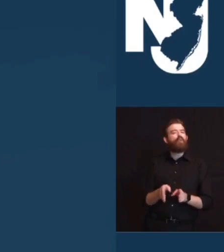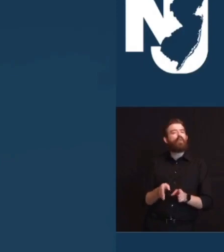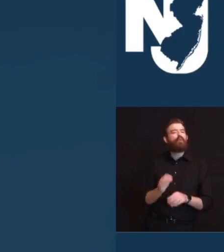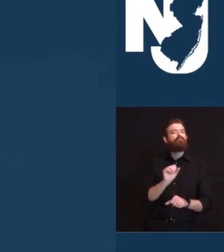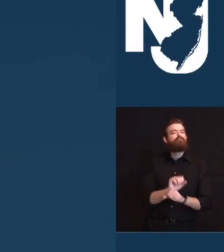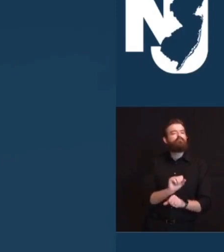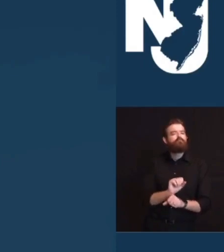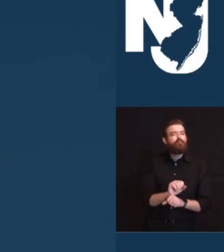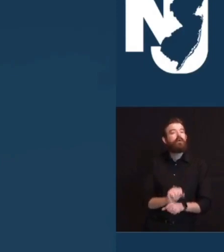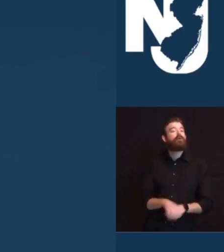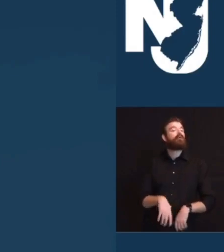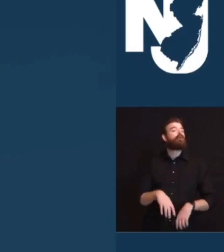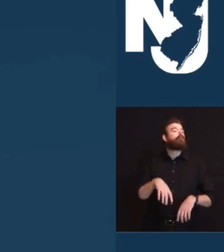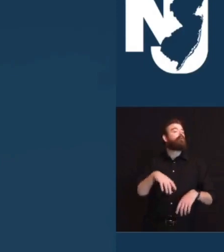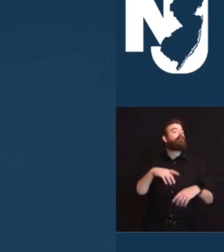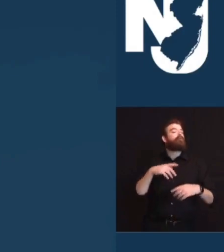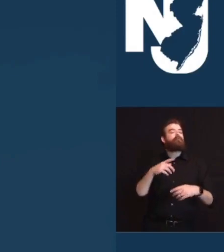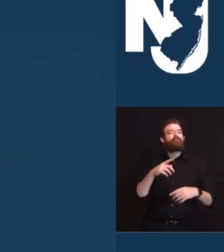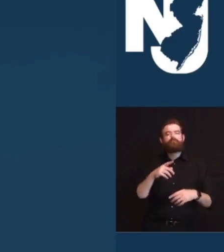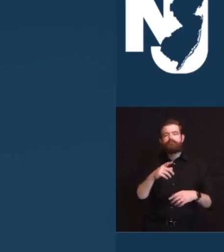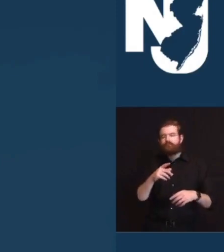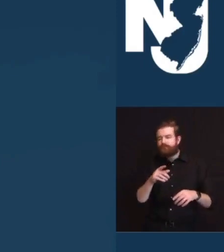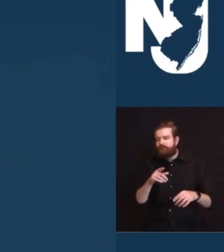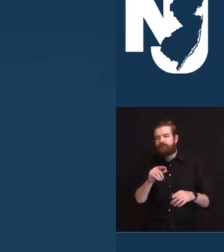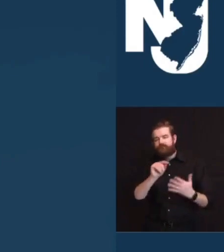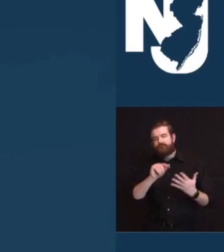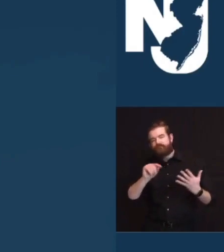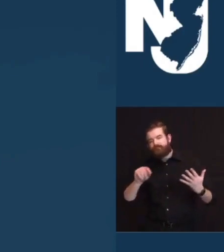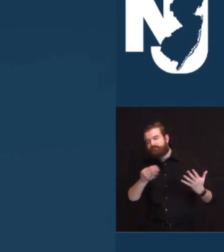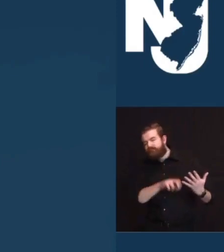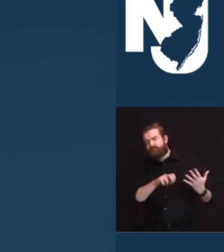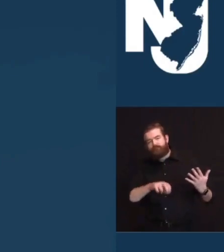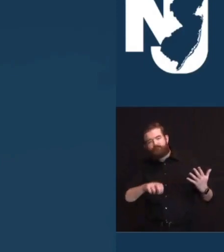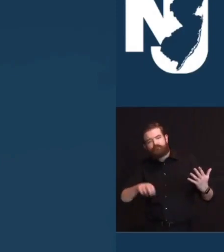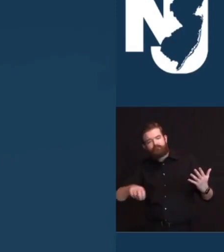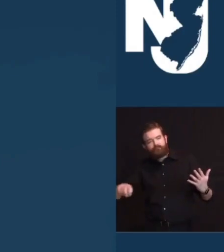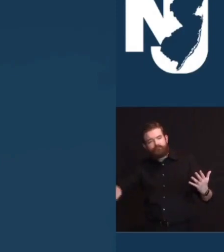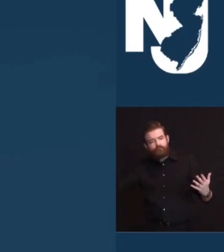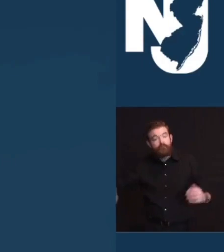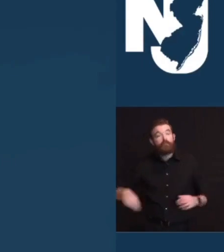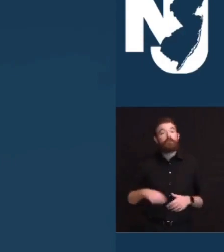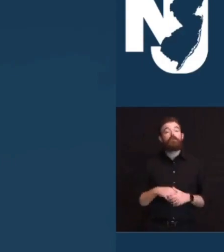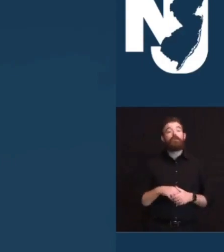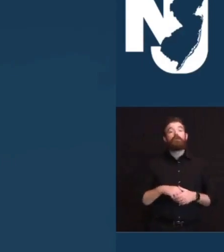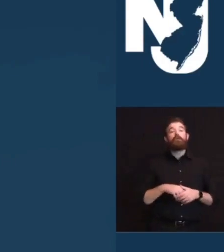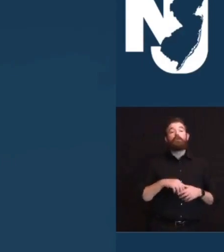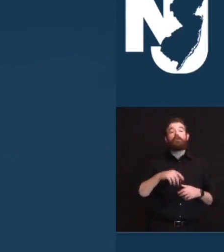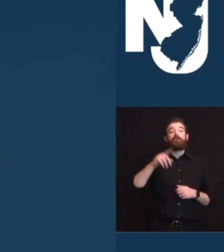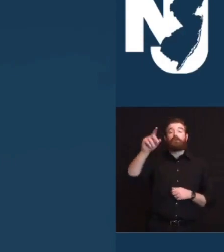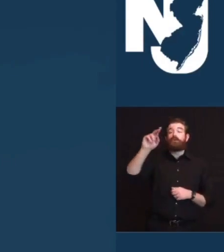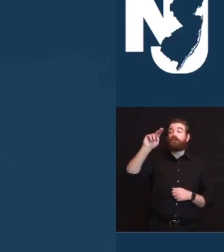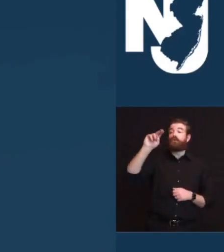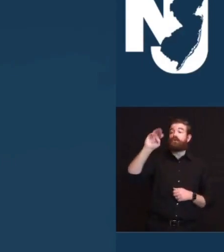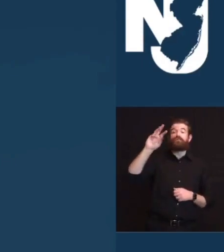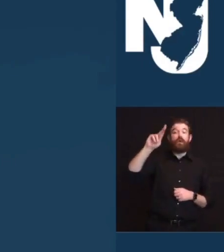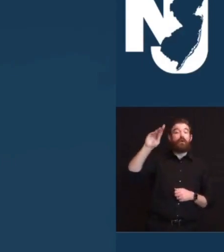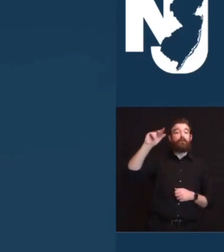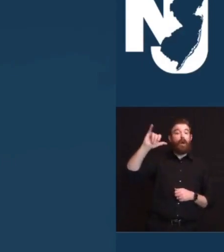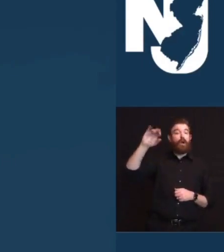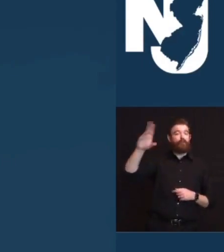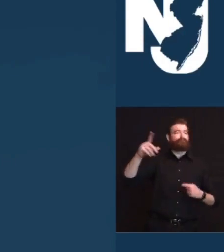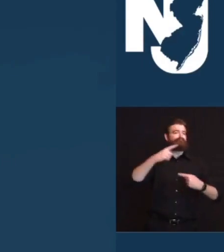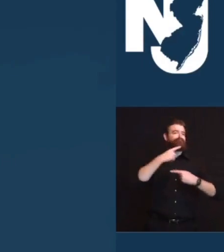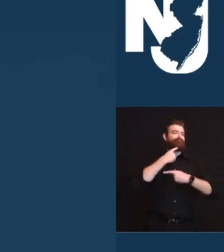In mourning his loss, Mayor Raz Baraka put it simply, and I quote the mayor, "The city of Newark has lost a truly good